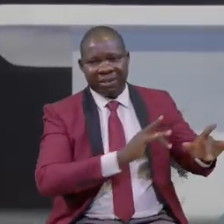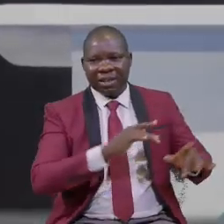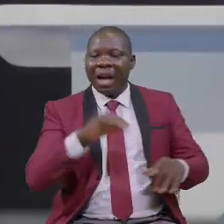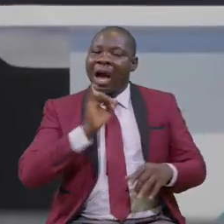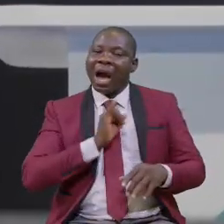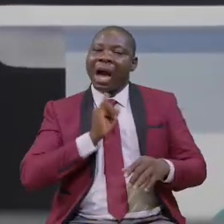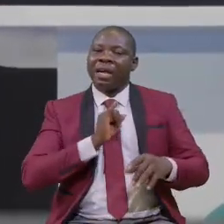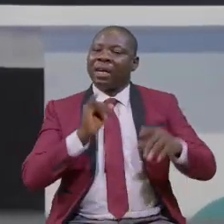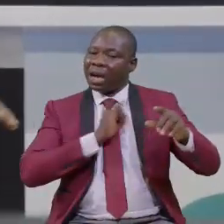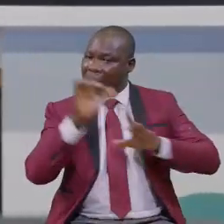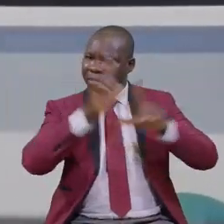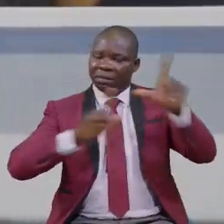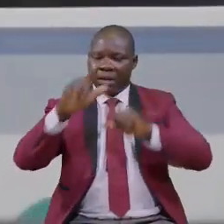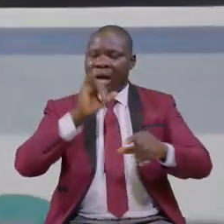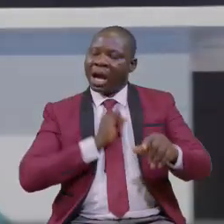I